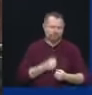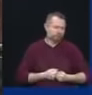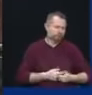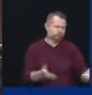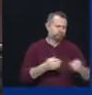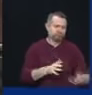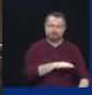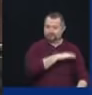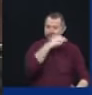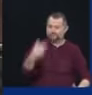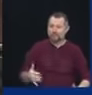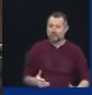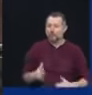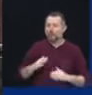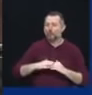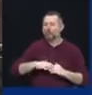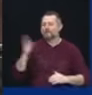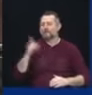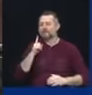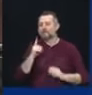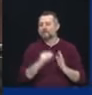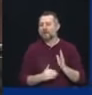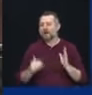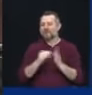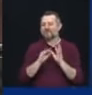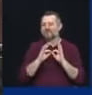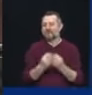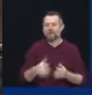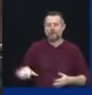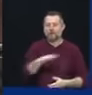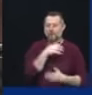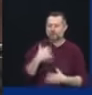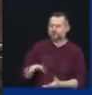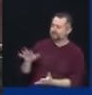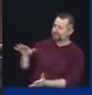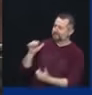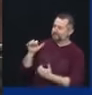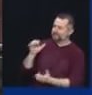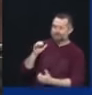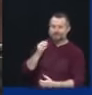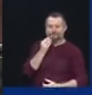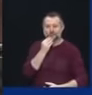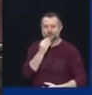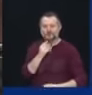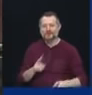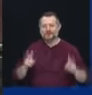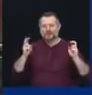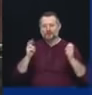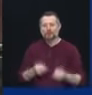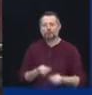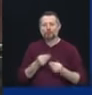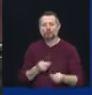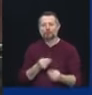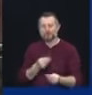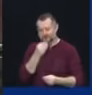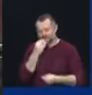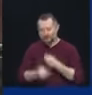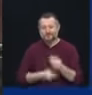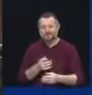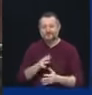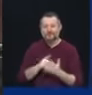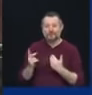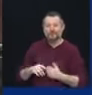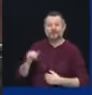million families have participated in the Nourish New York program. 30% was dairy, 30%